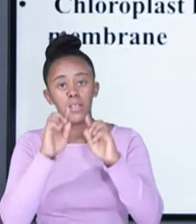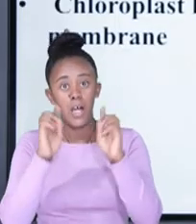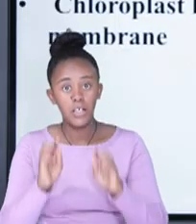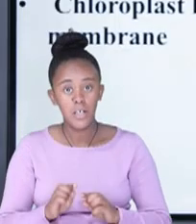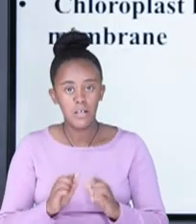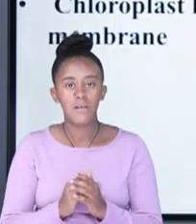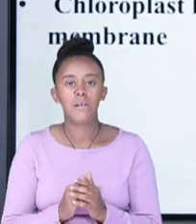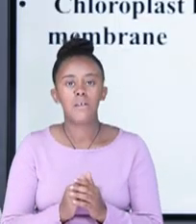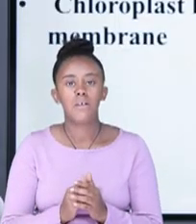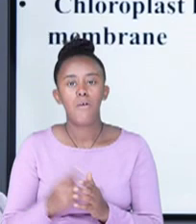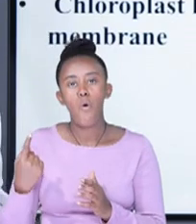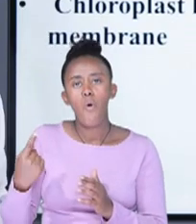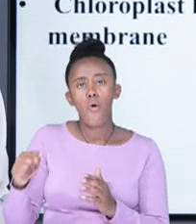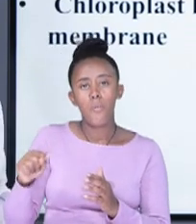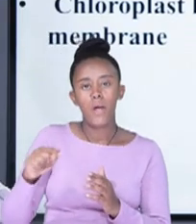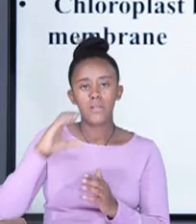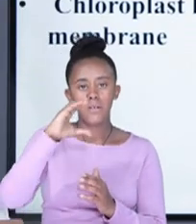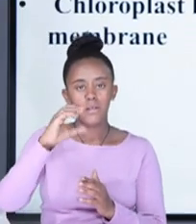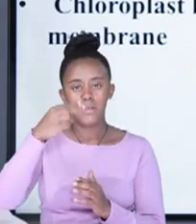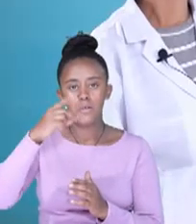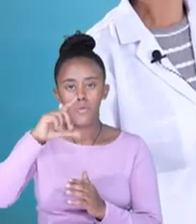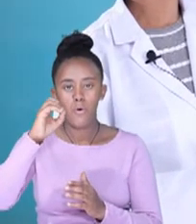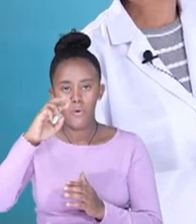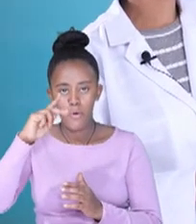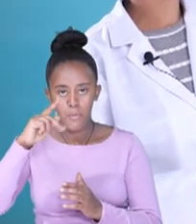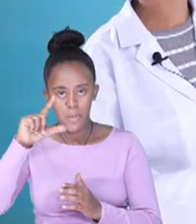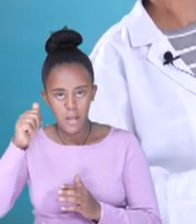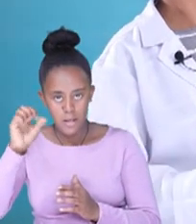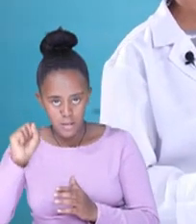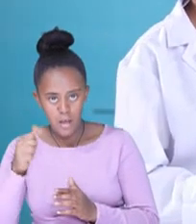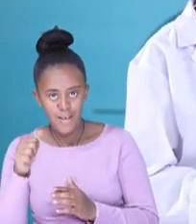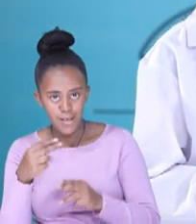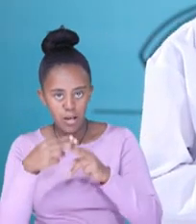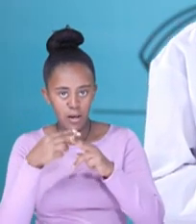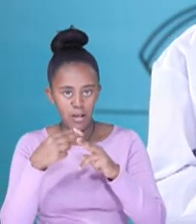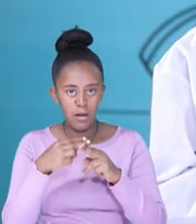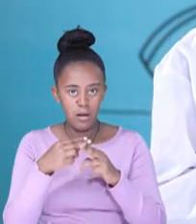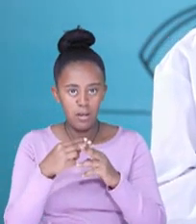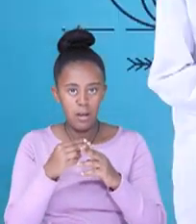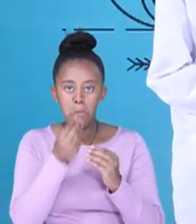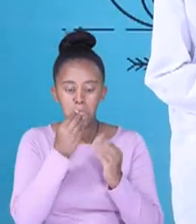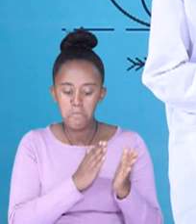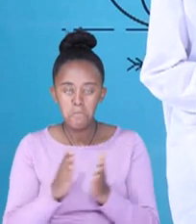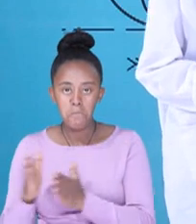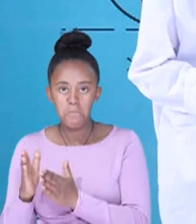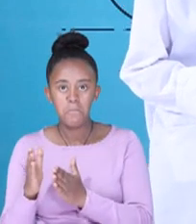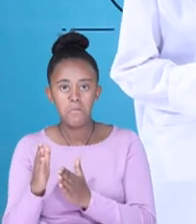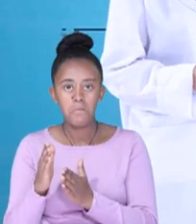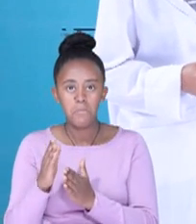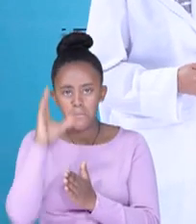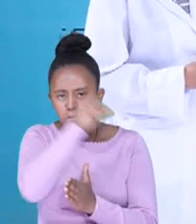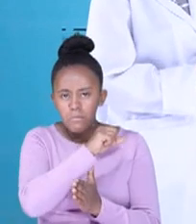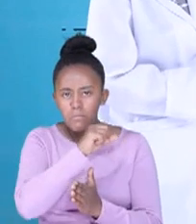structure is chloroplast. Chloroplast, its other name is kitchen of the cell. Can you